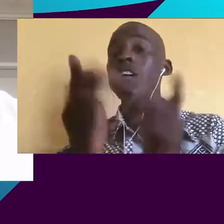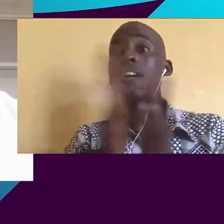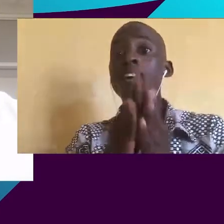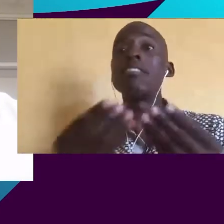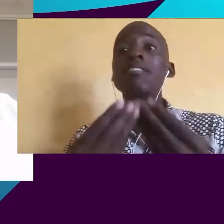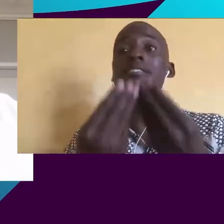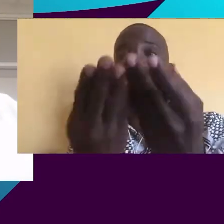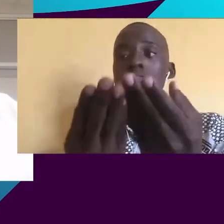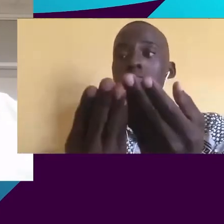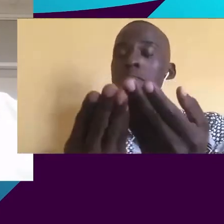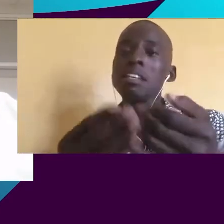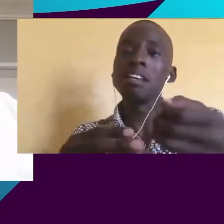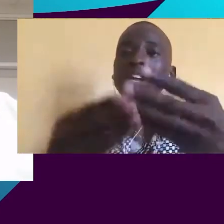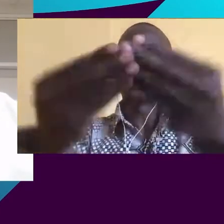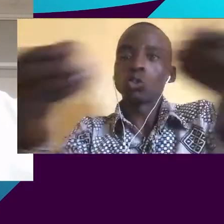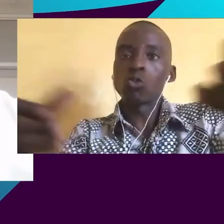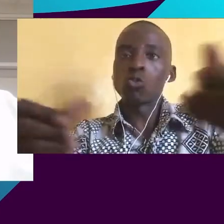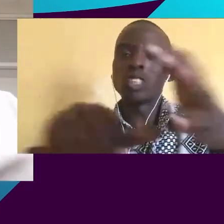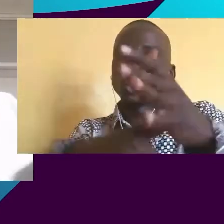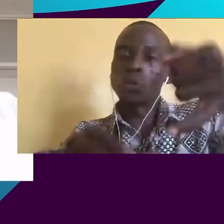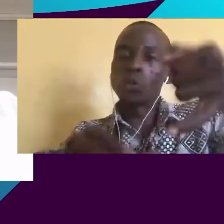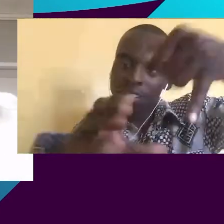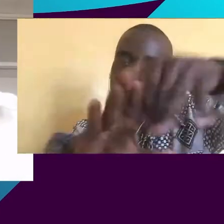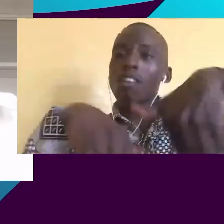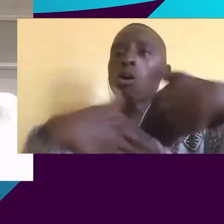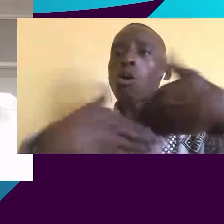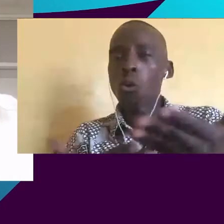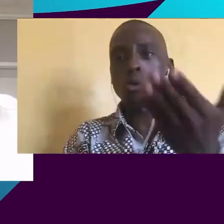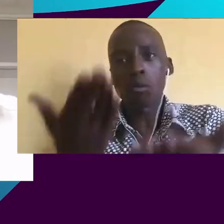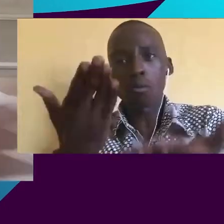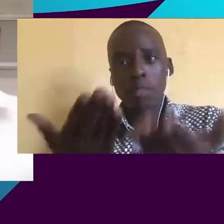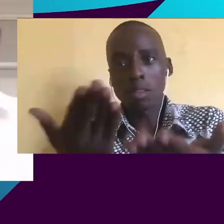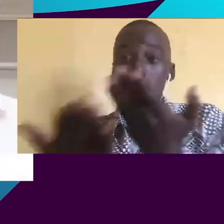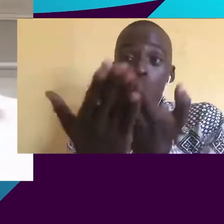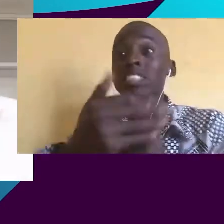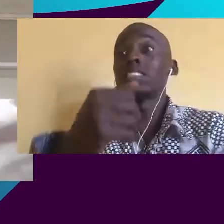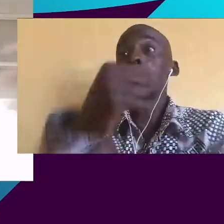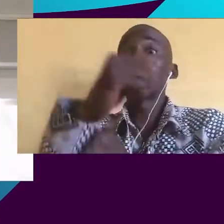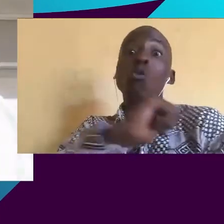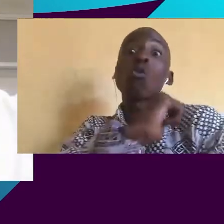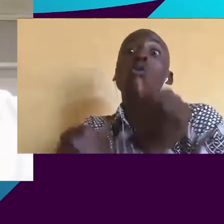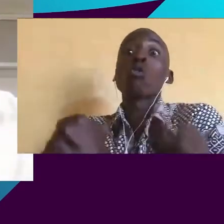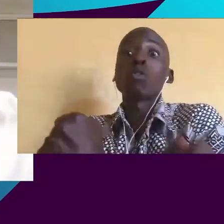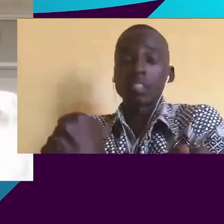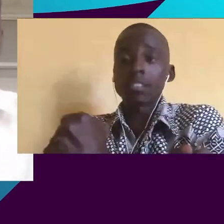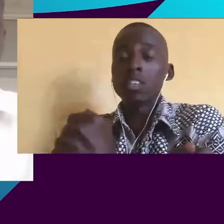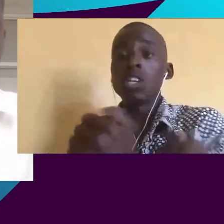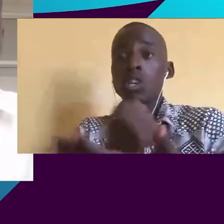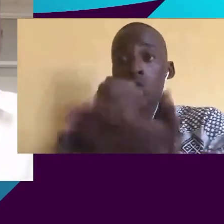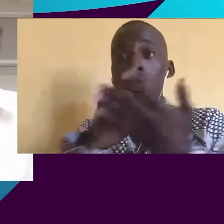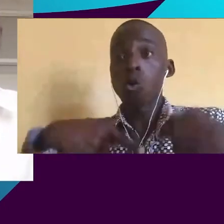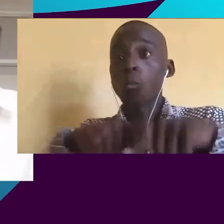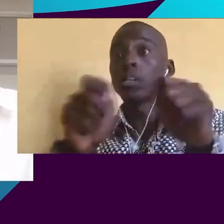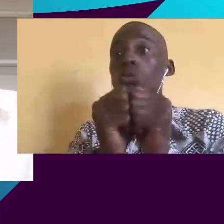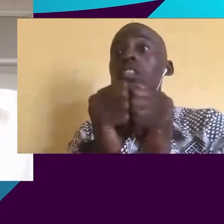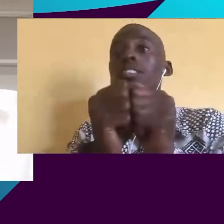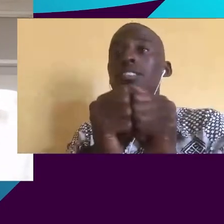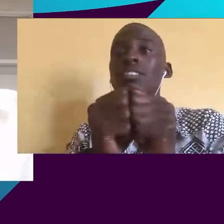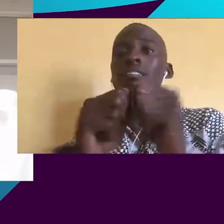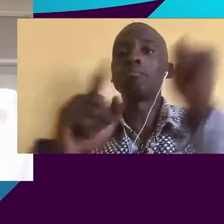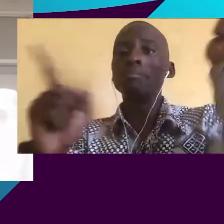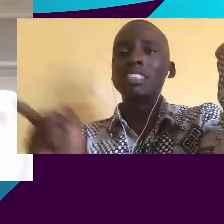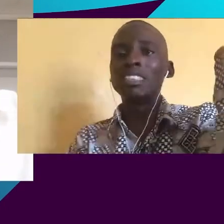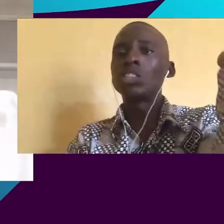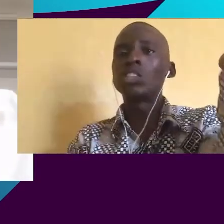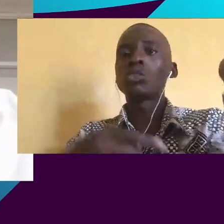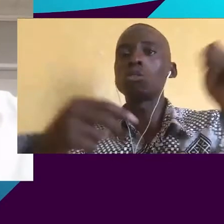internally or maybe seek the support of authorities to help us with this vice of sexual harassment? Because